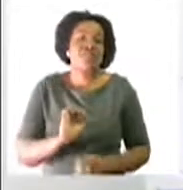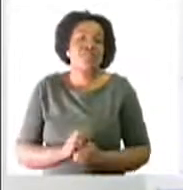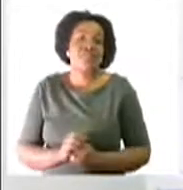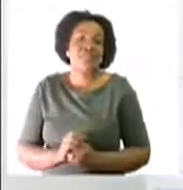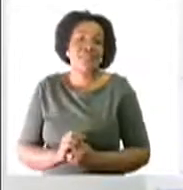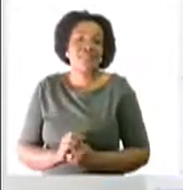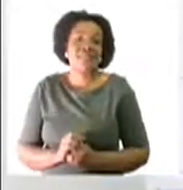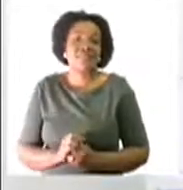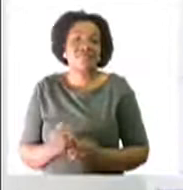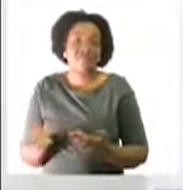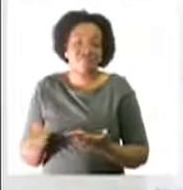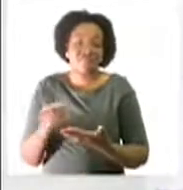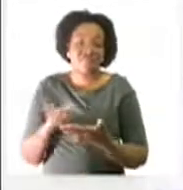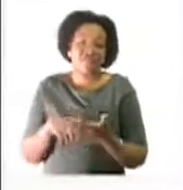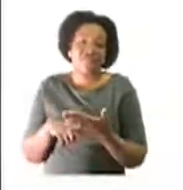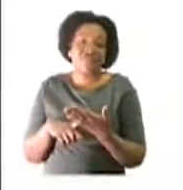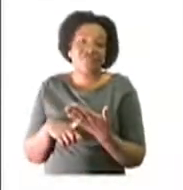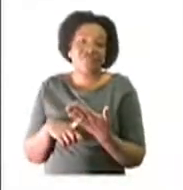to our page.